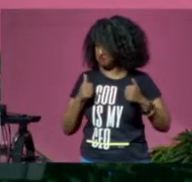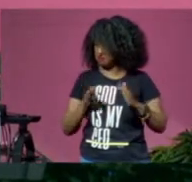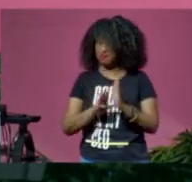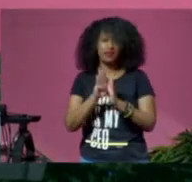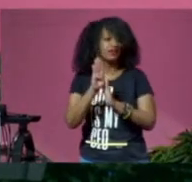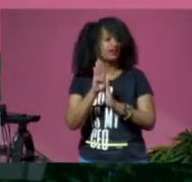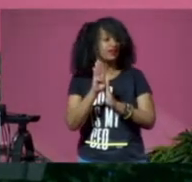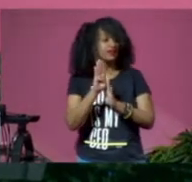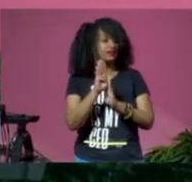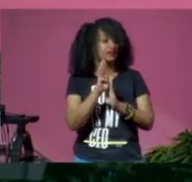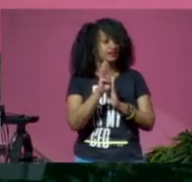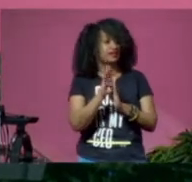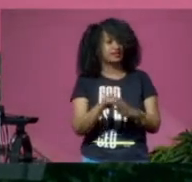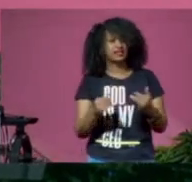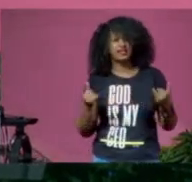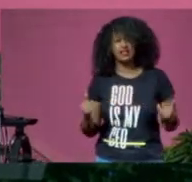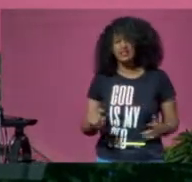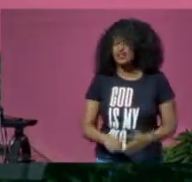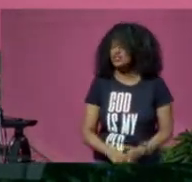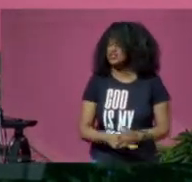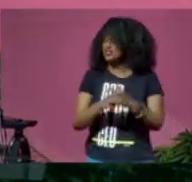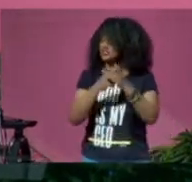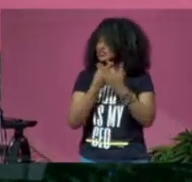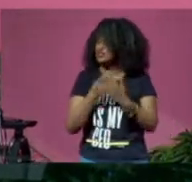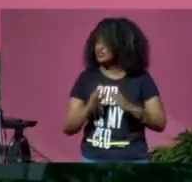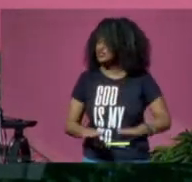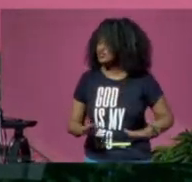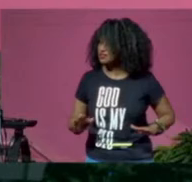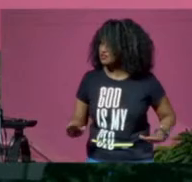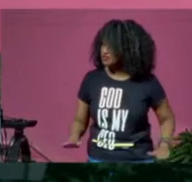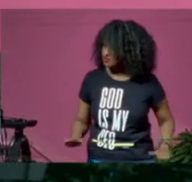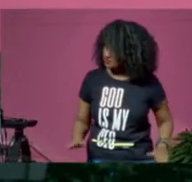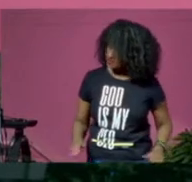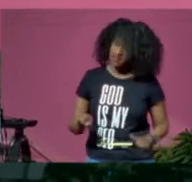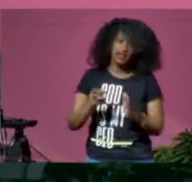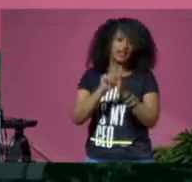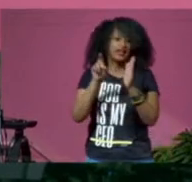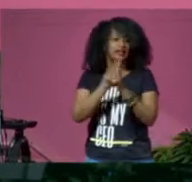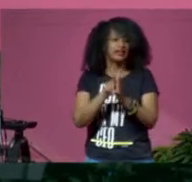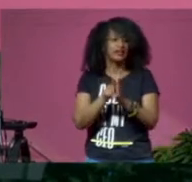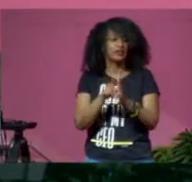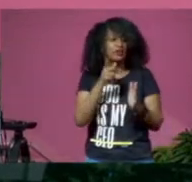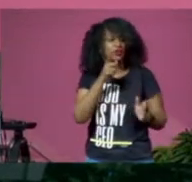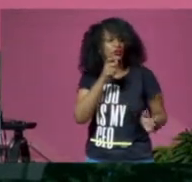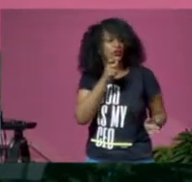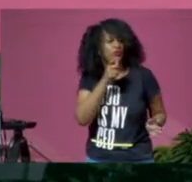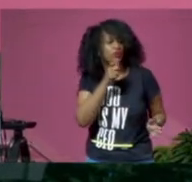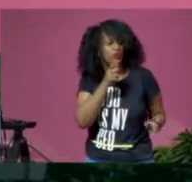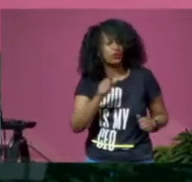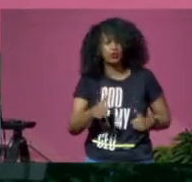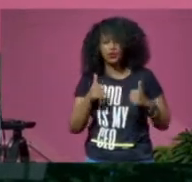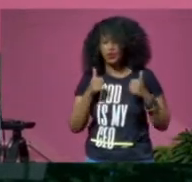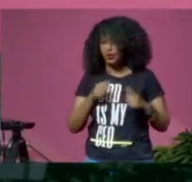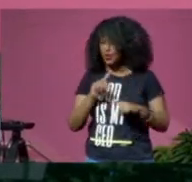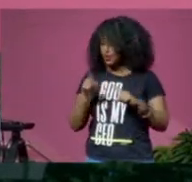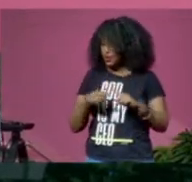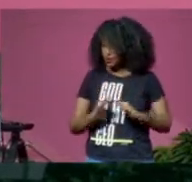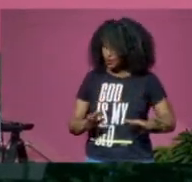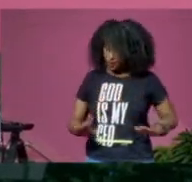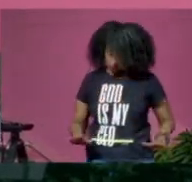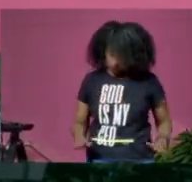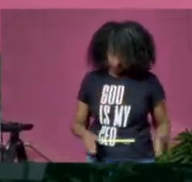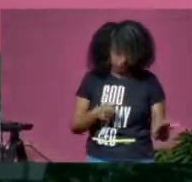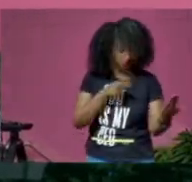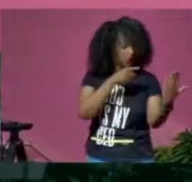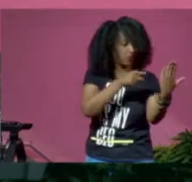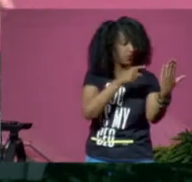fundamentally imprints the child's sense of self and their sense of who they are. So even when children are very little, you got to be careful of